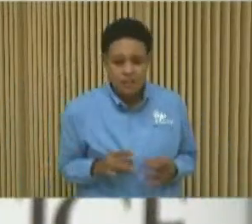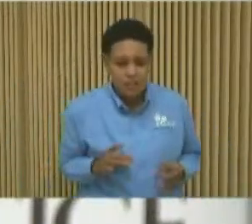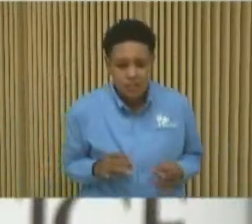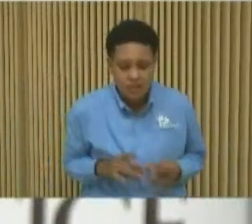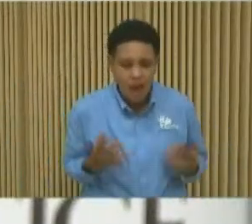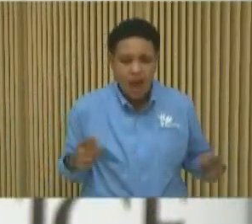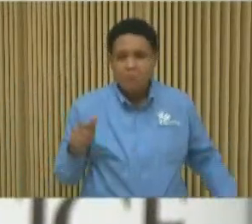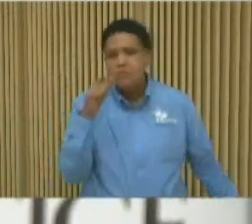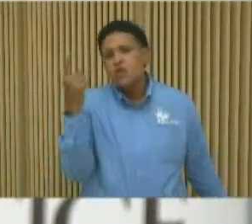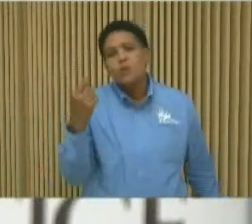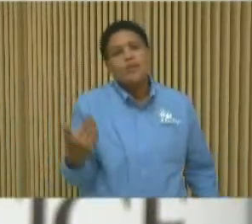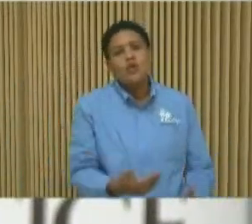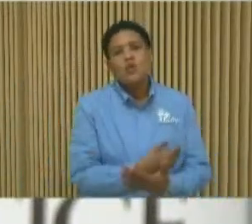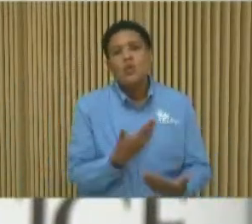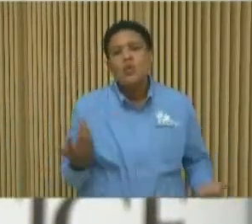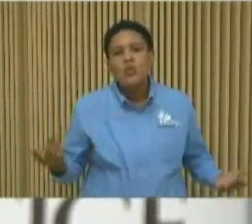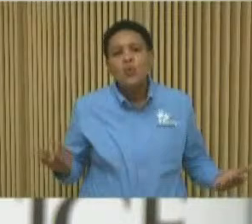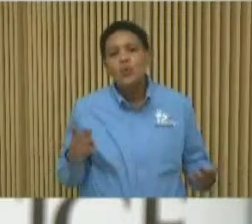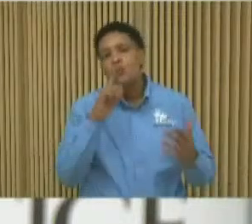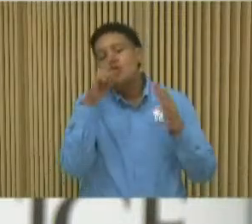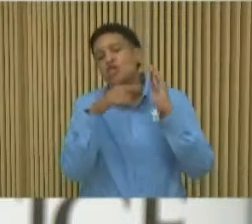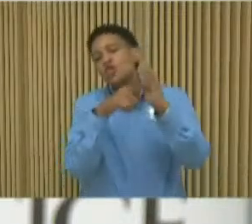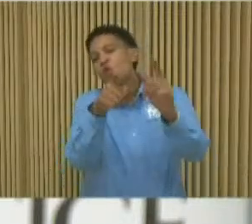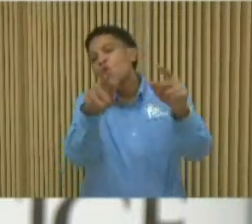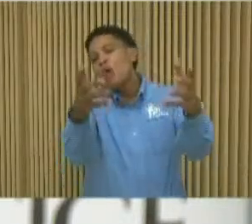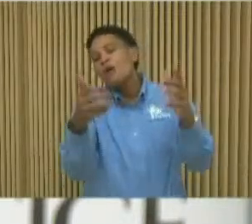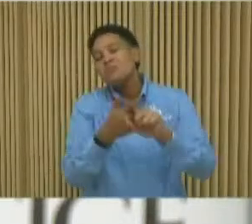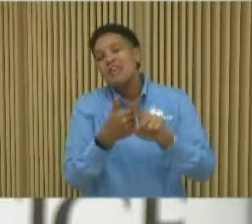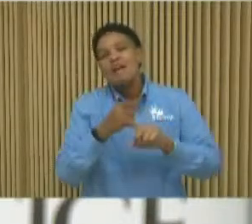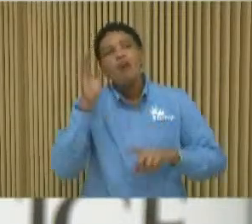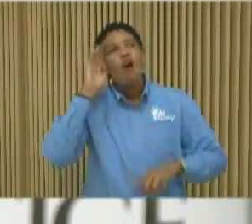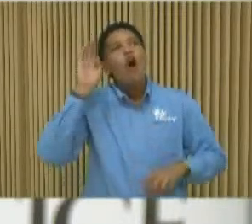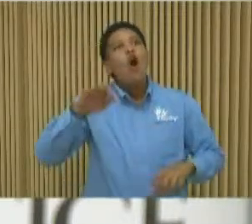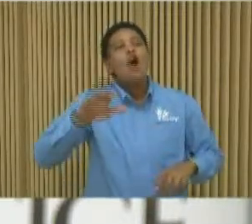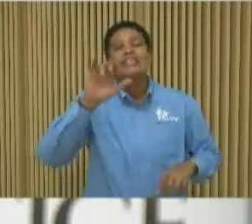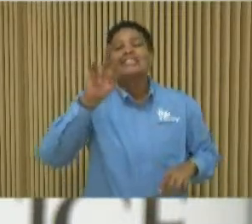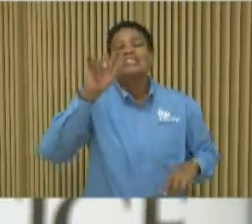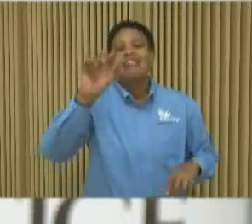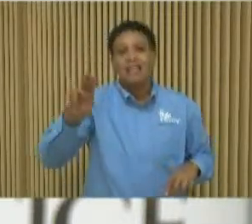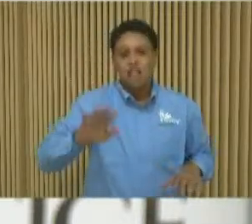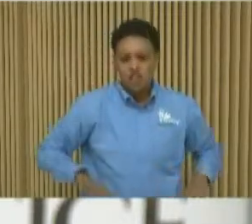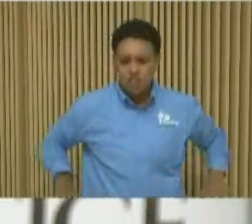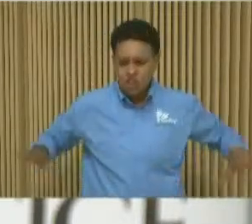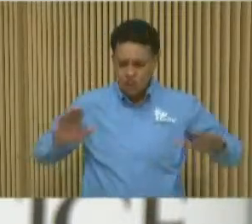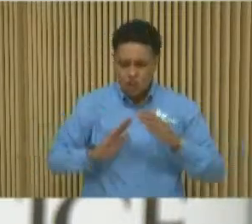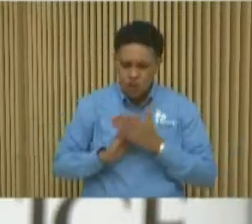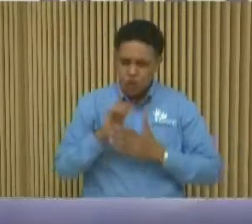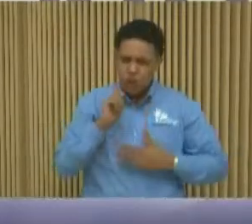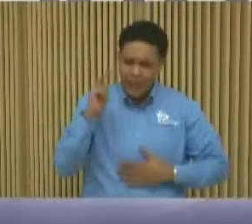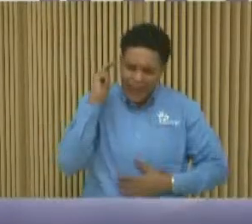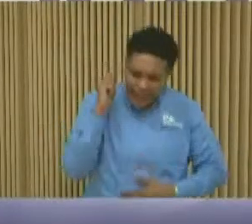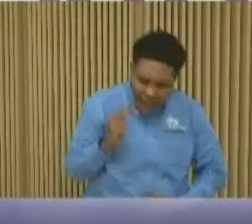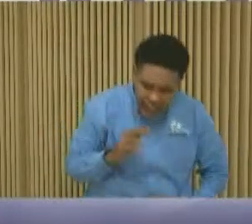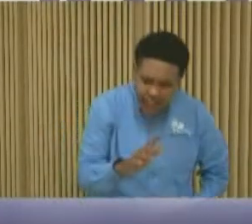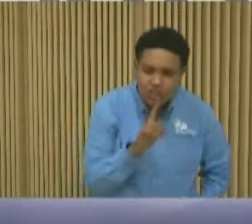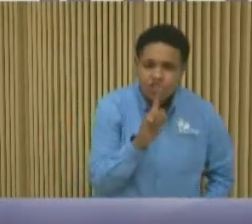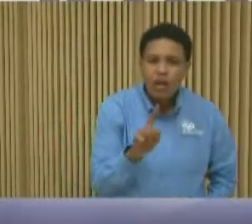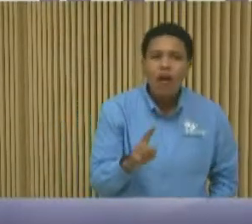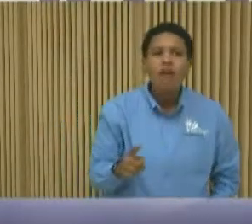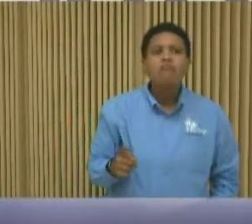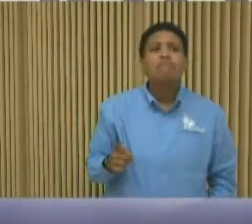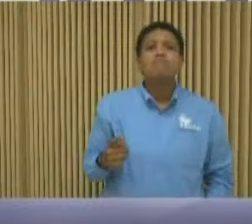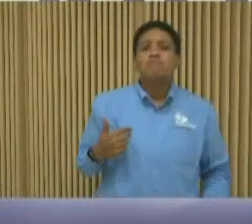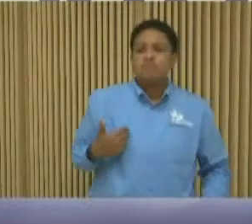not something new. Right. That is to show you that all civilizations through the history of